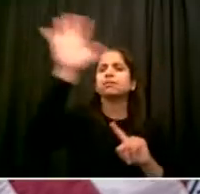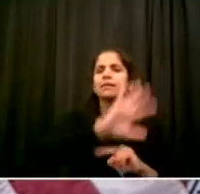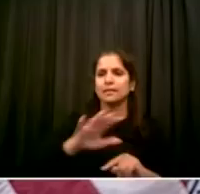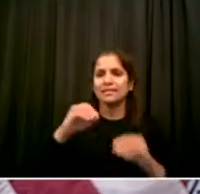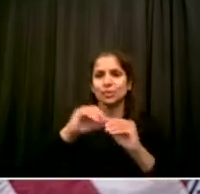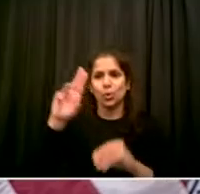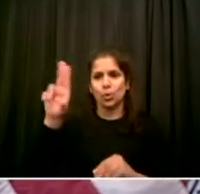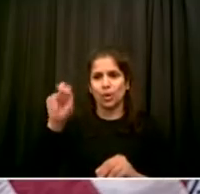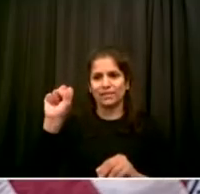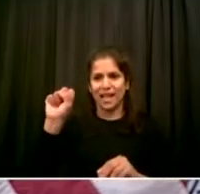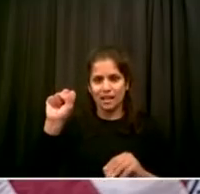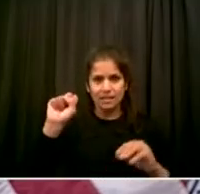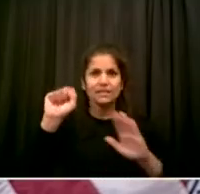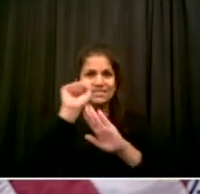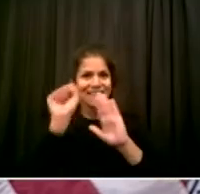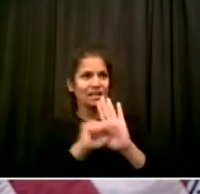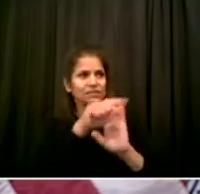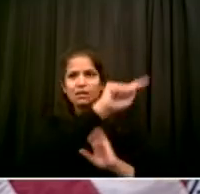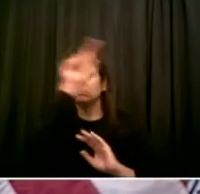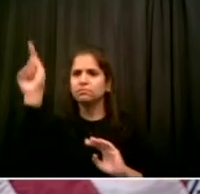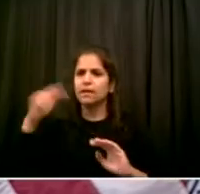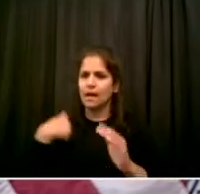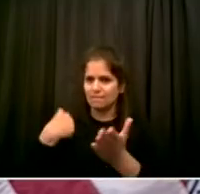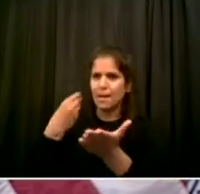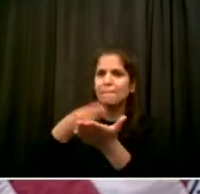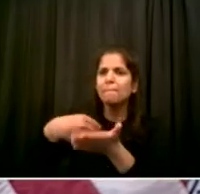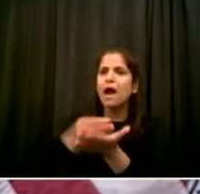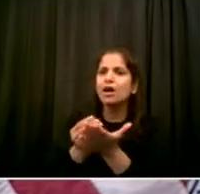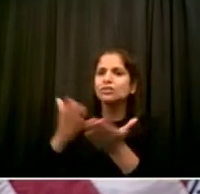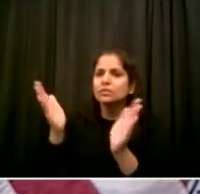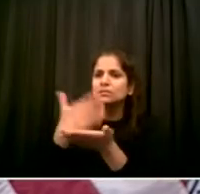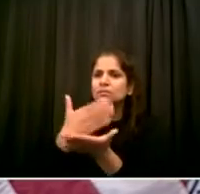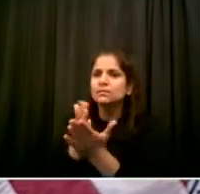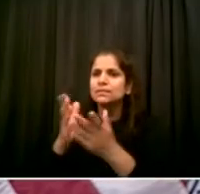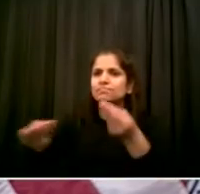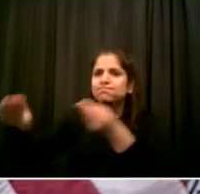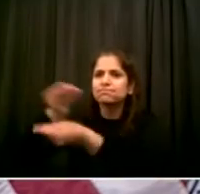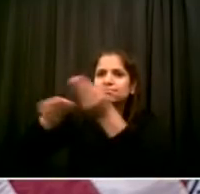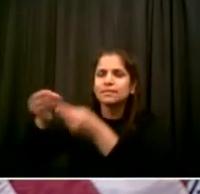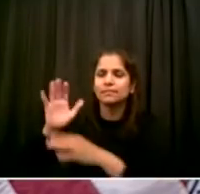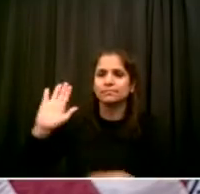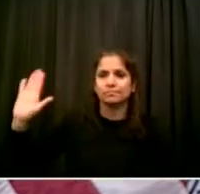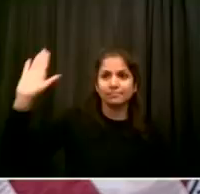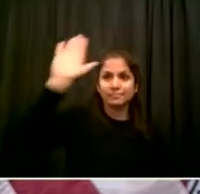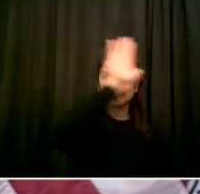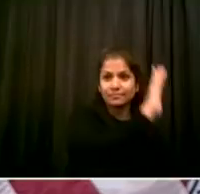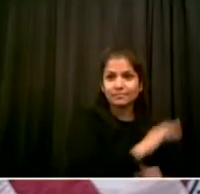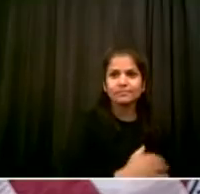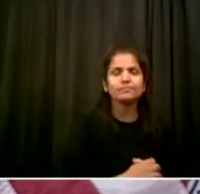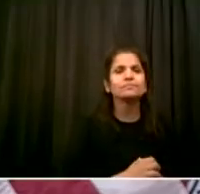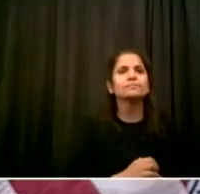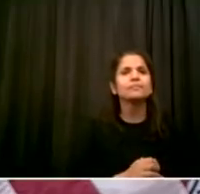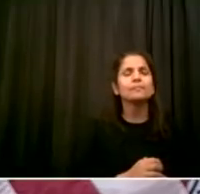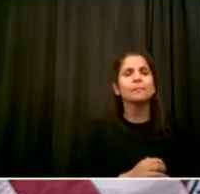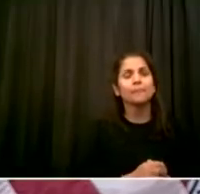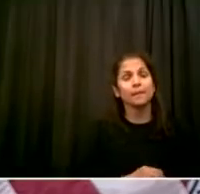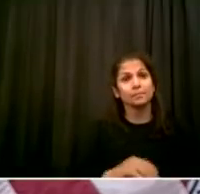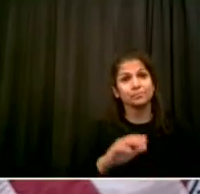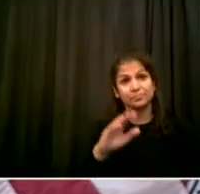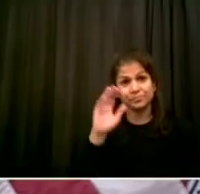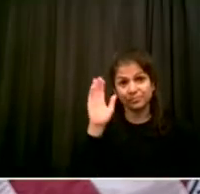state for that borrowing authority. By the way, the state has granted itself the very same borrowing